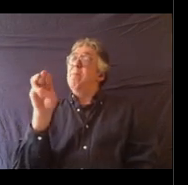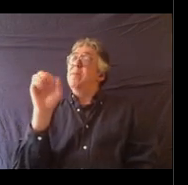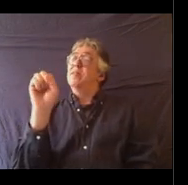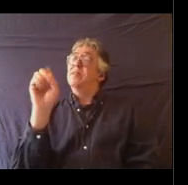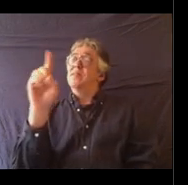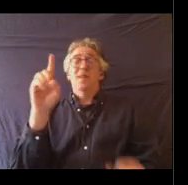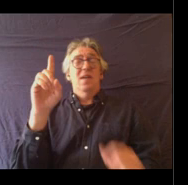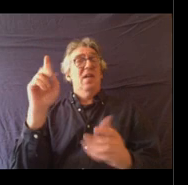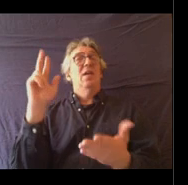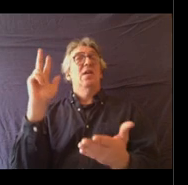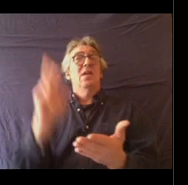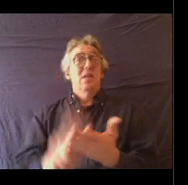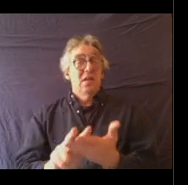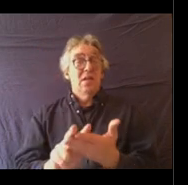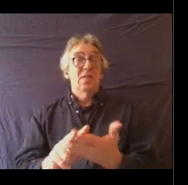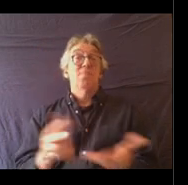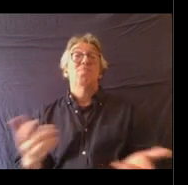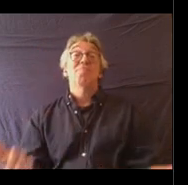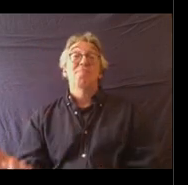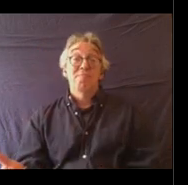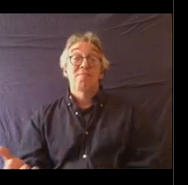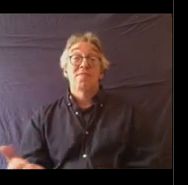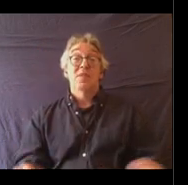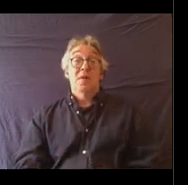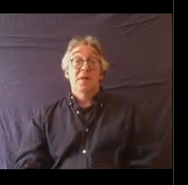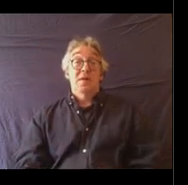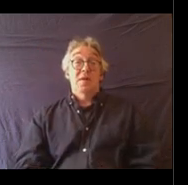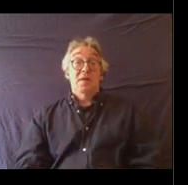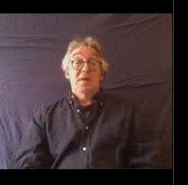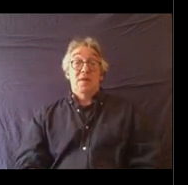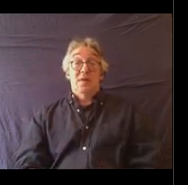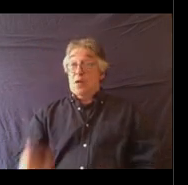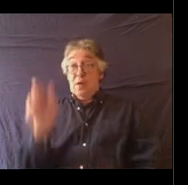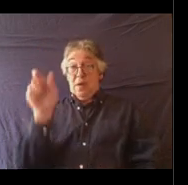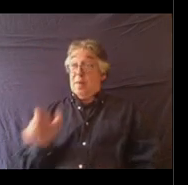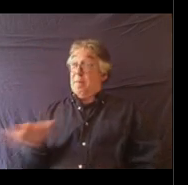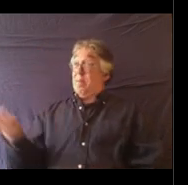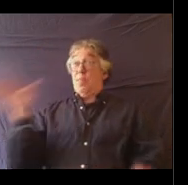want, since consumers actually change their consumption patterns,